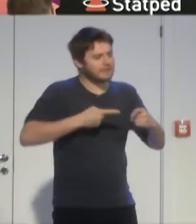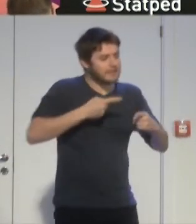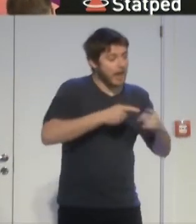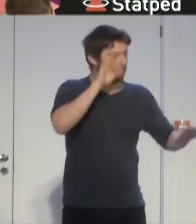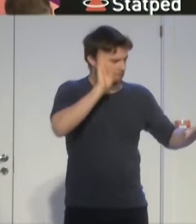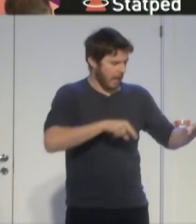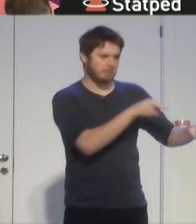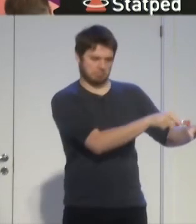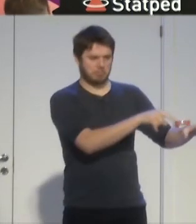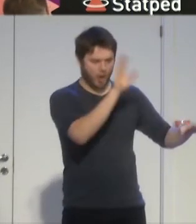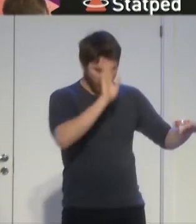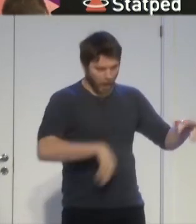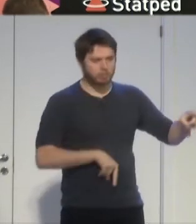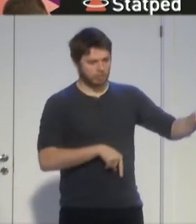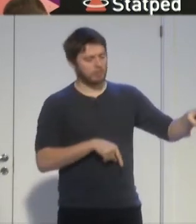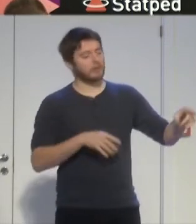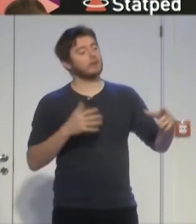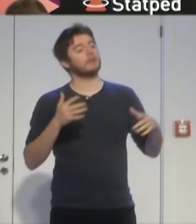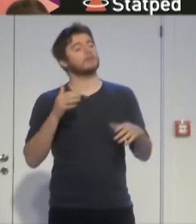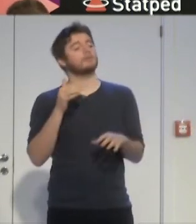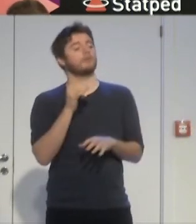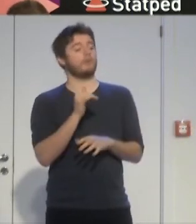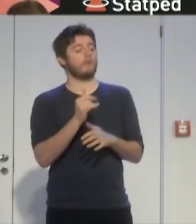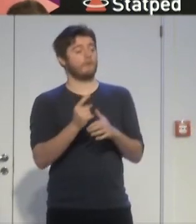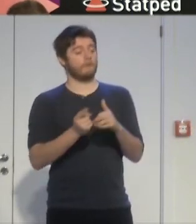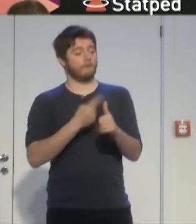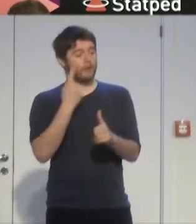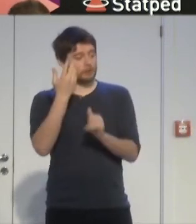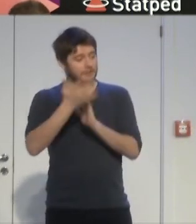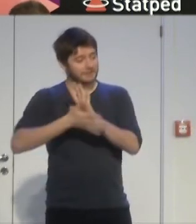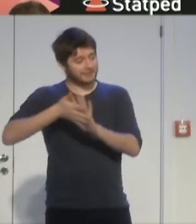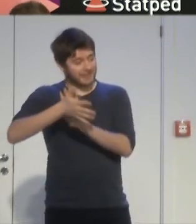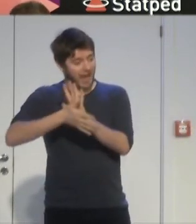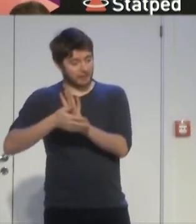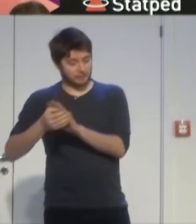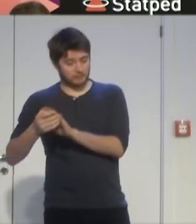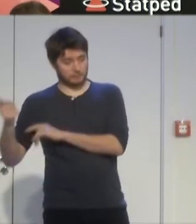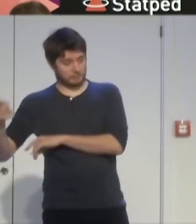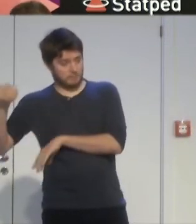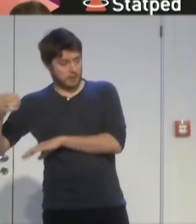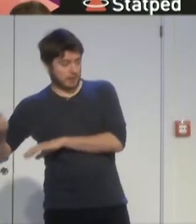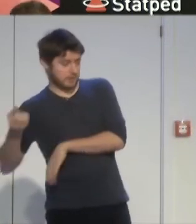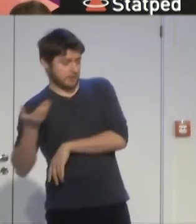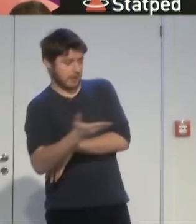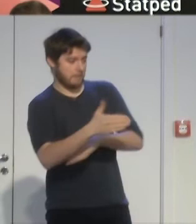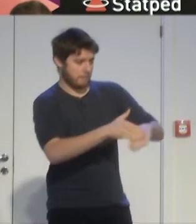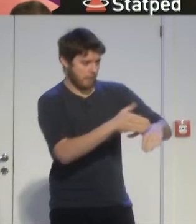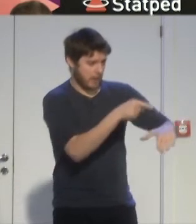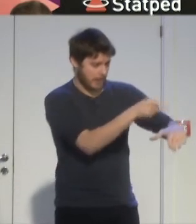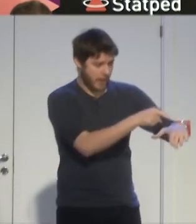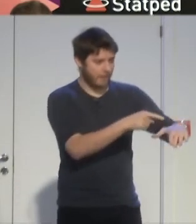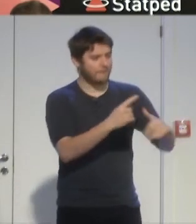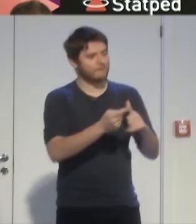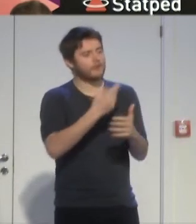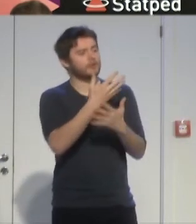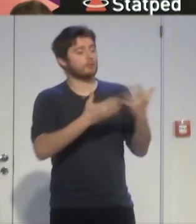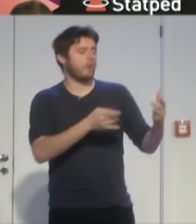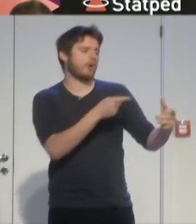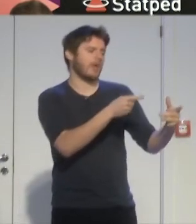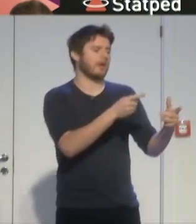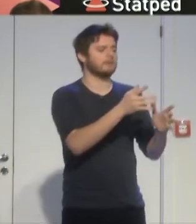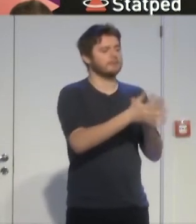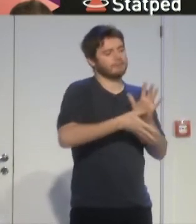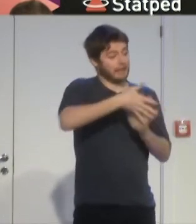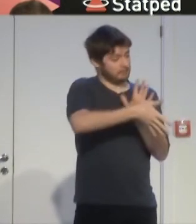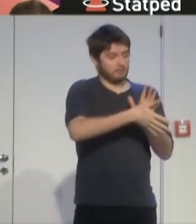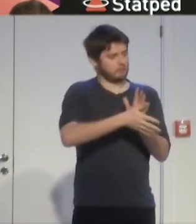with a knife. So the first sign that she gave her, her first language was sign language, not